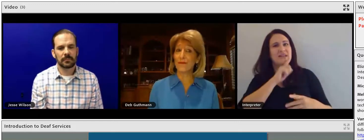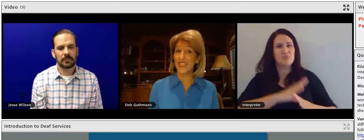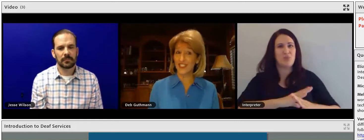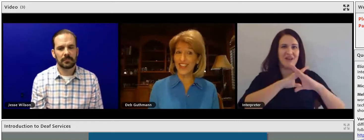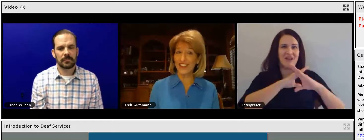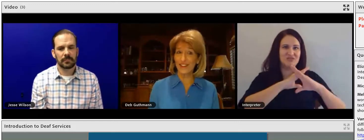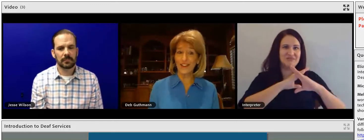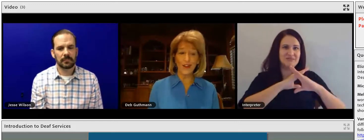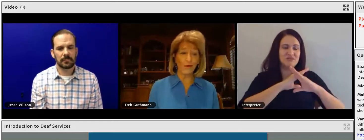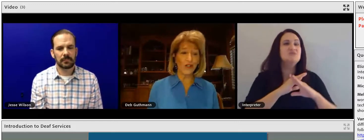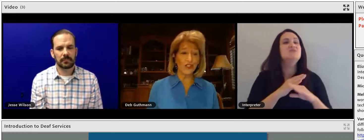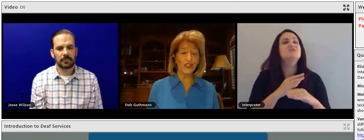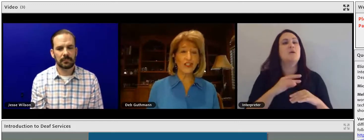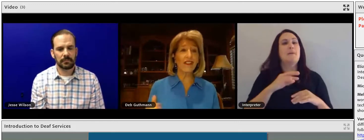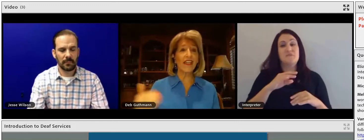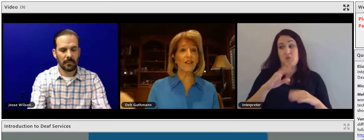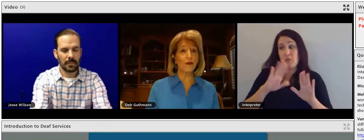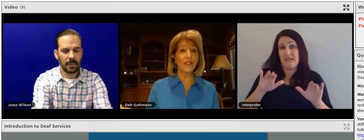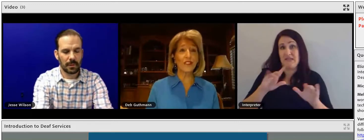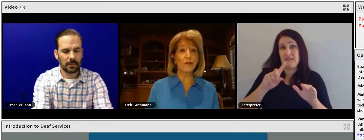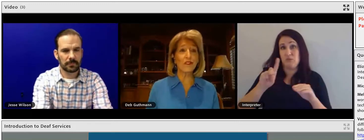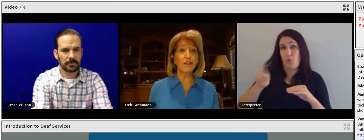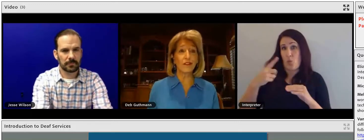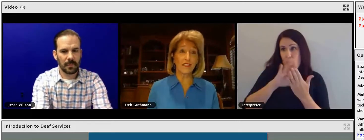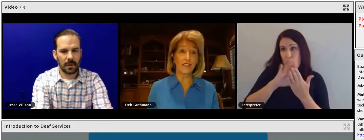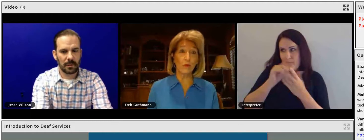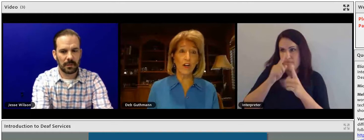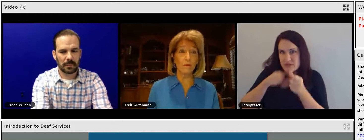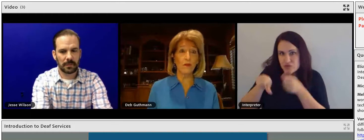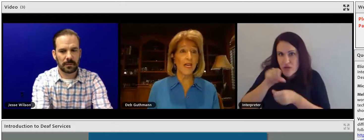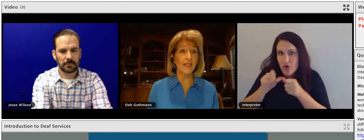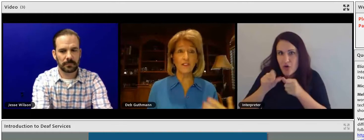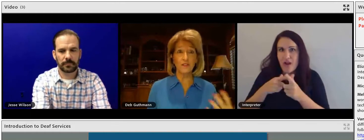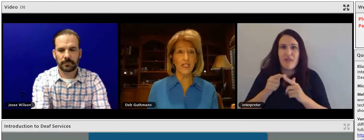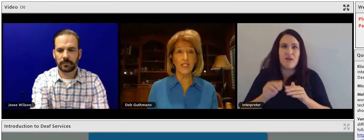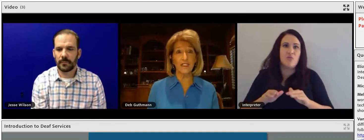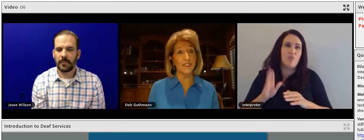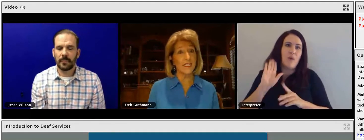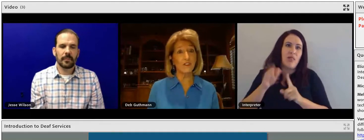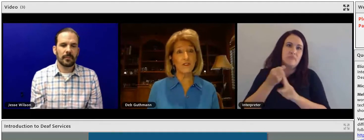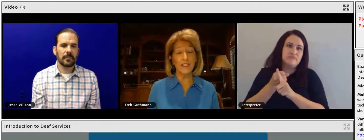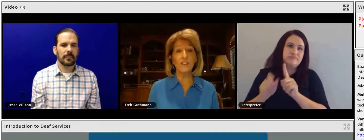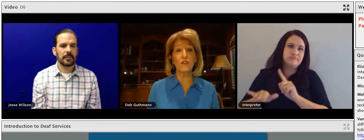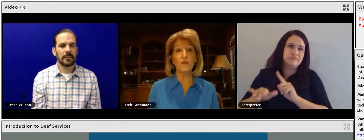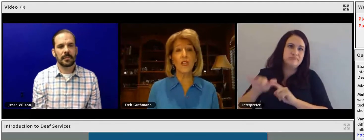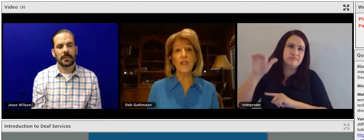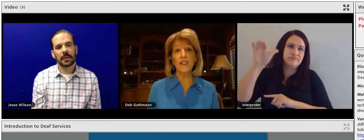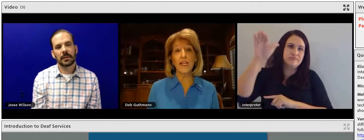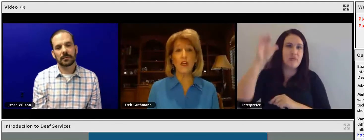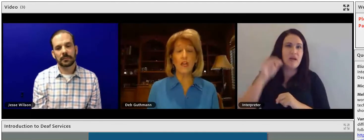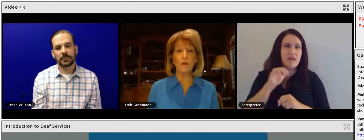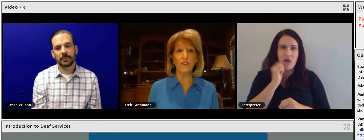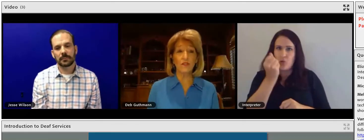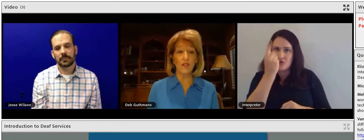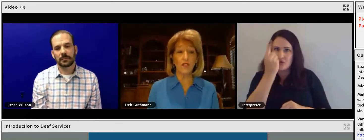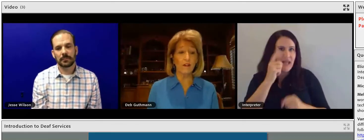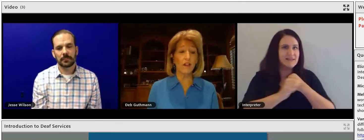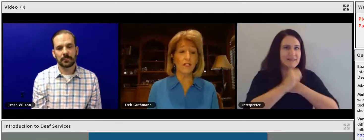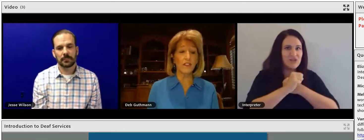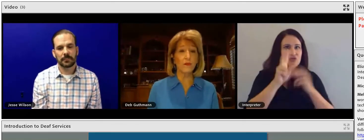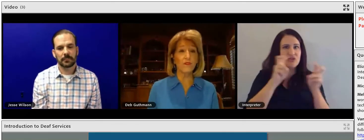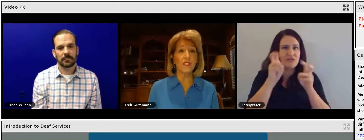kids only learn from each other, which then goes into adulthood as a problem, not understanding the dangers and issues that